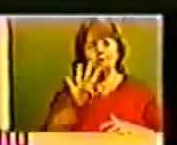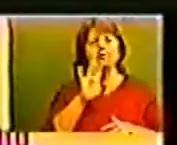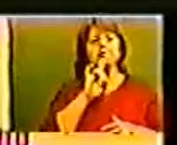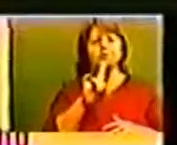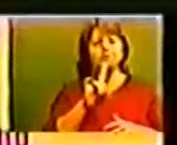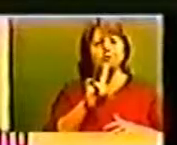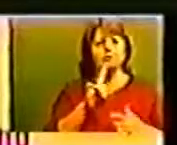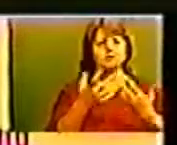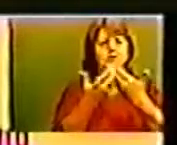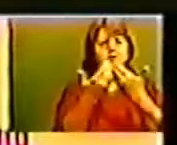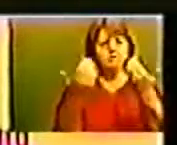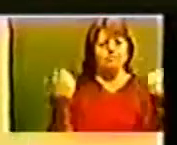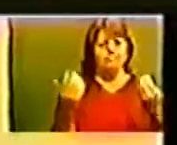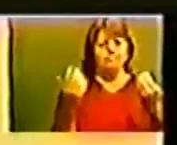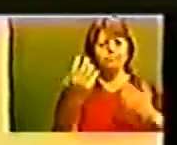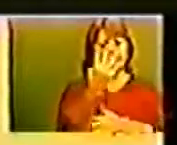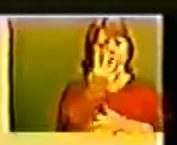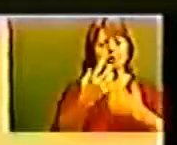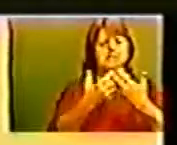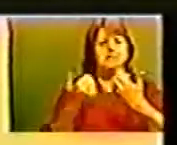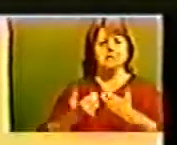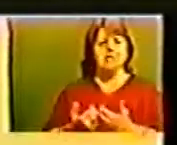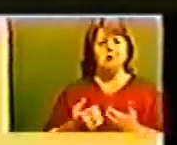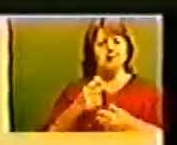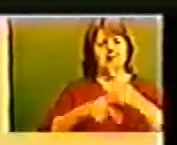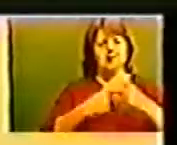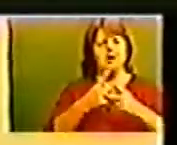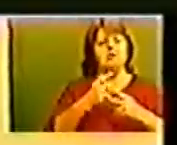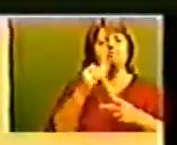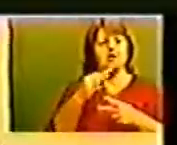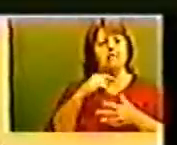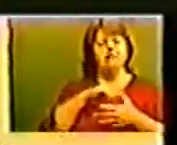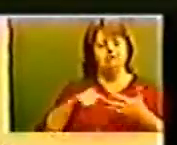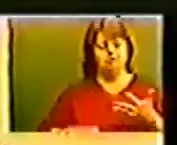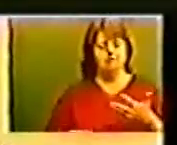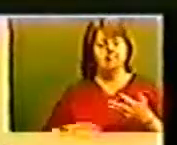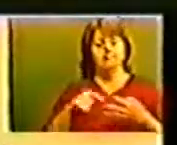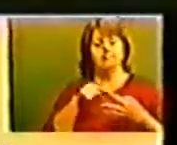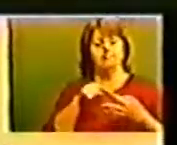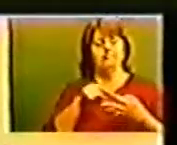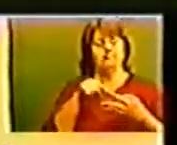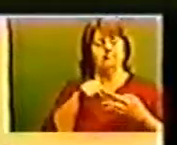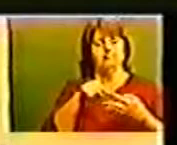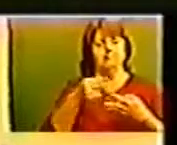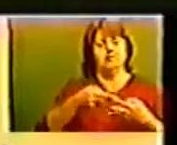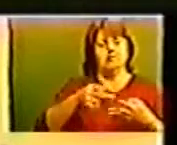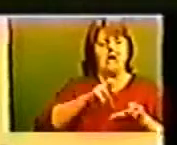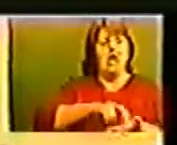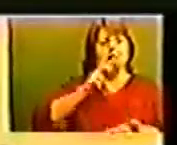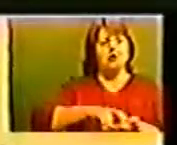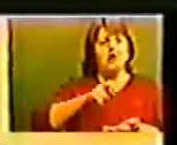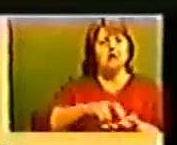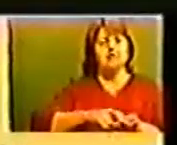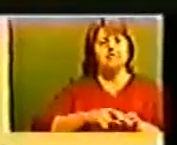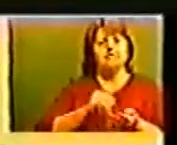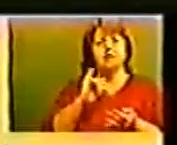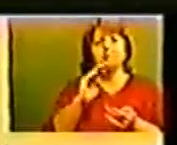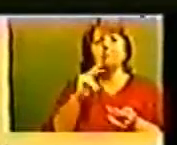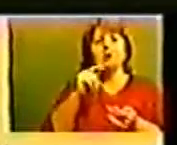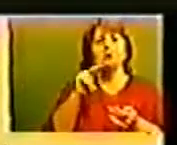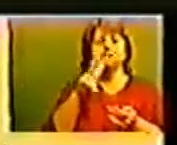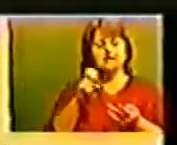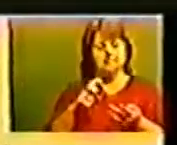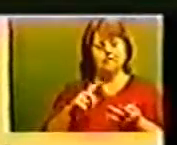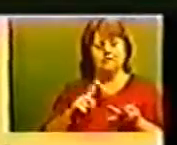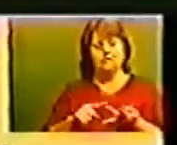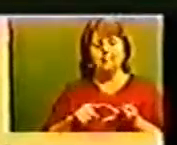lists four separate types of attention deficit hyperactivity disorder. They are the hyperactive impulsive